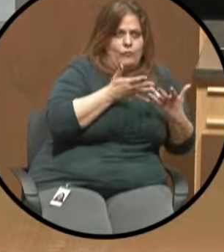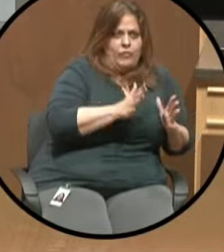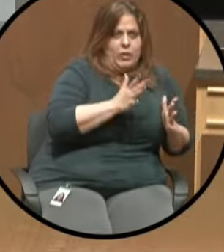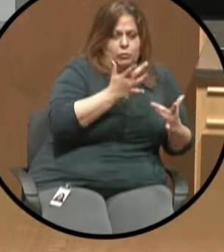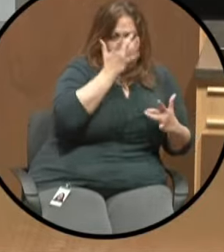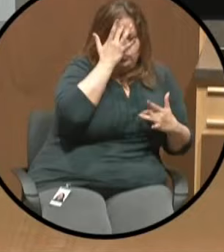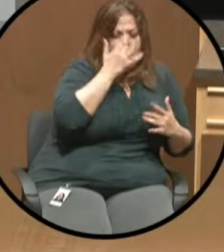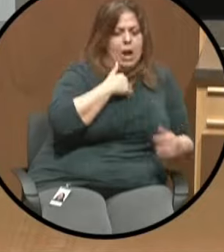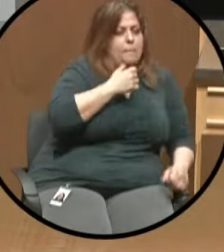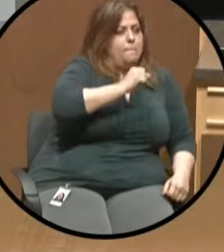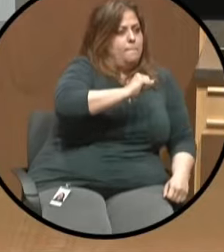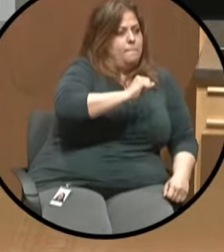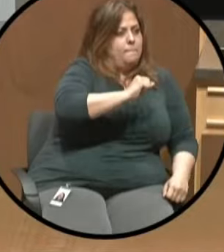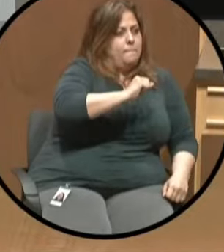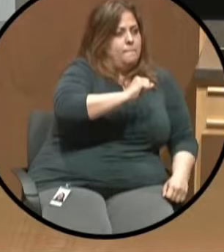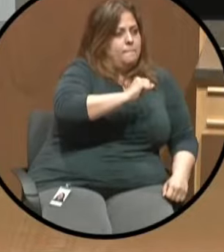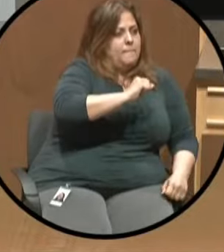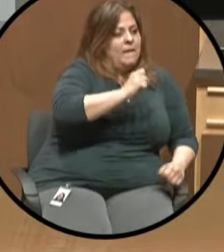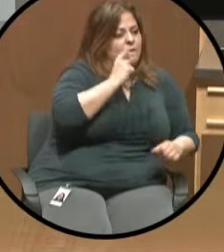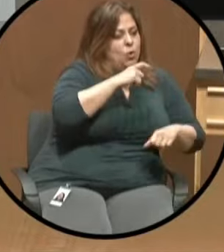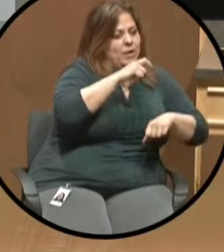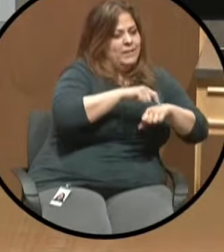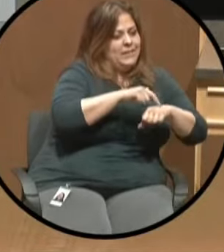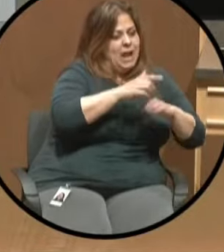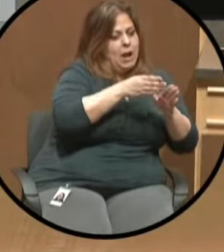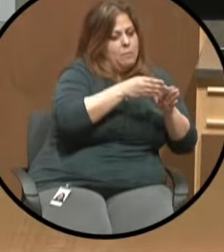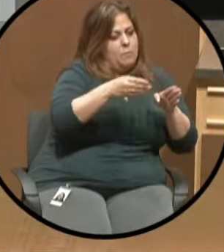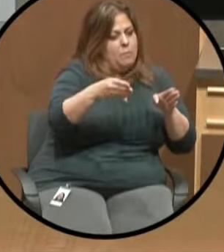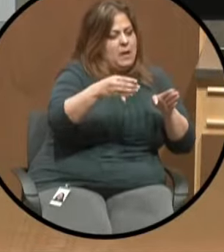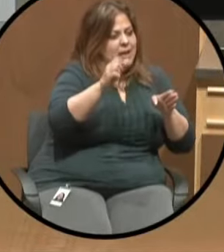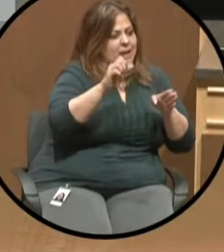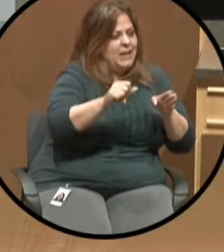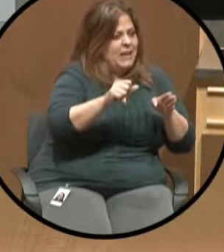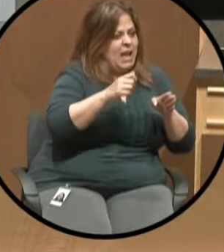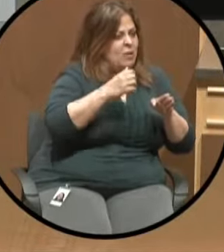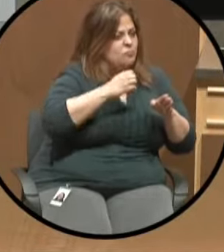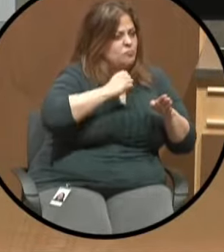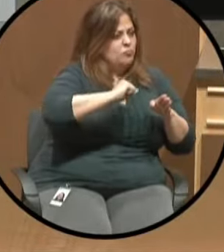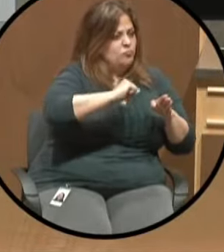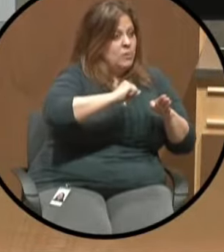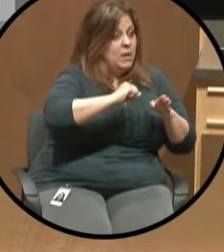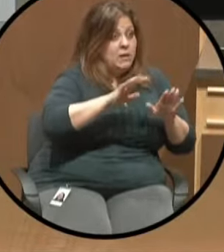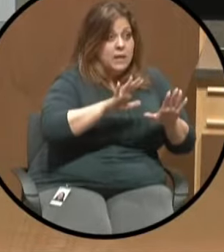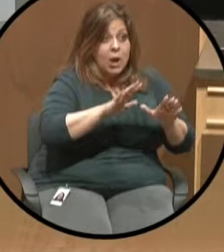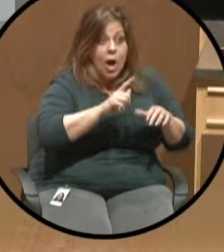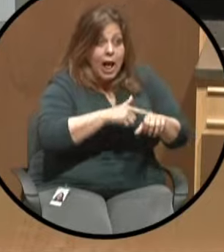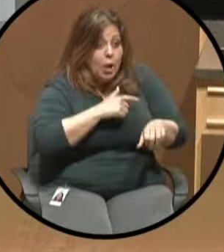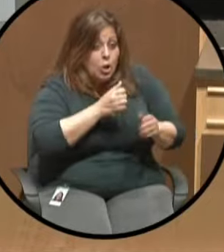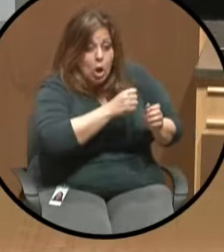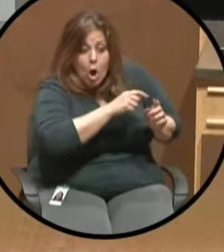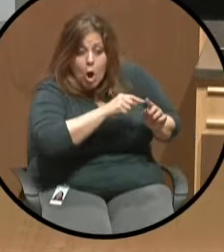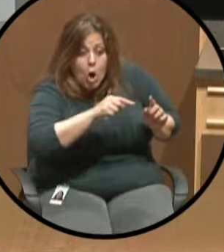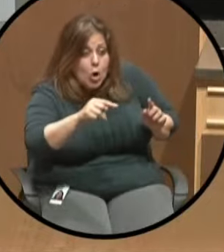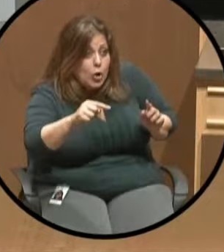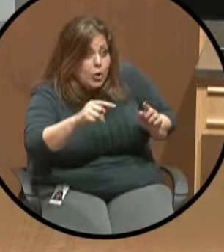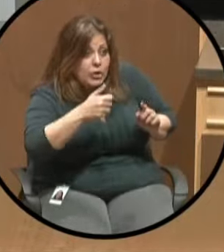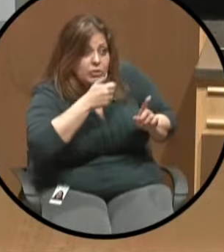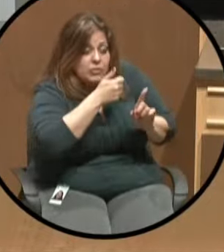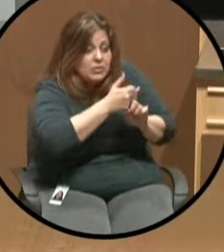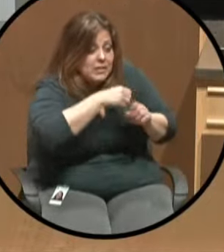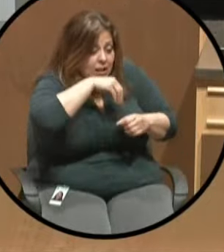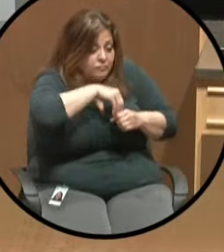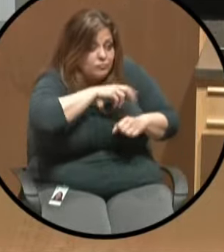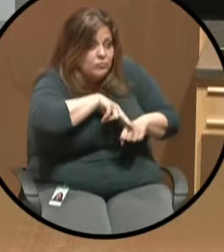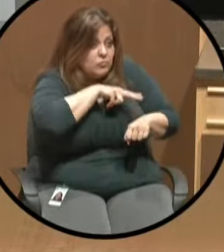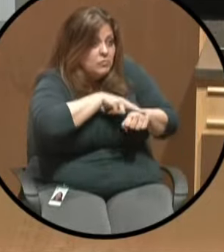you're immune to a reinfection for a certain period of time. We're still learning about this virus, and we're not sure how long that